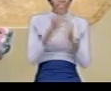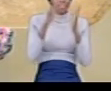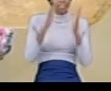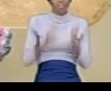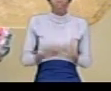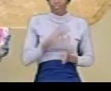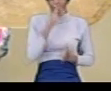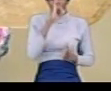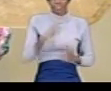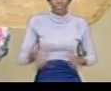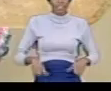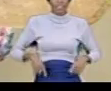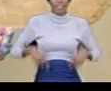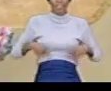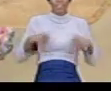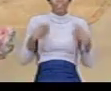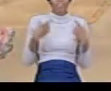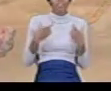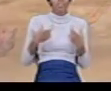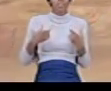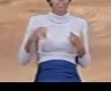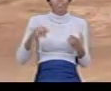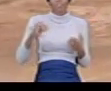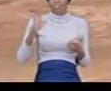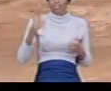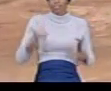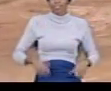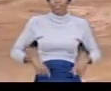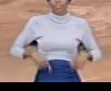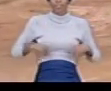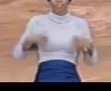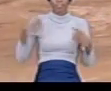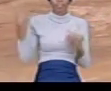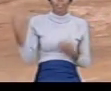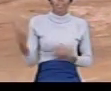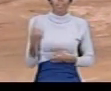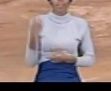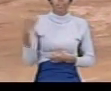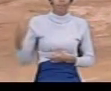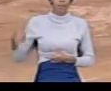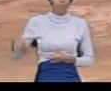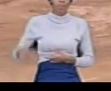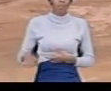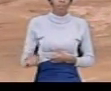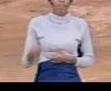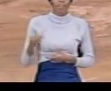My Savior is alive, alive